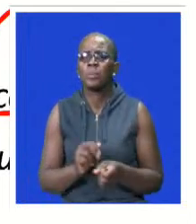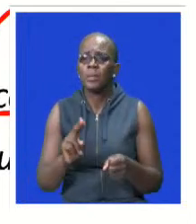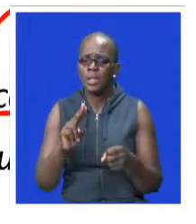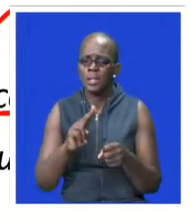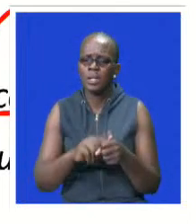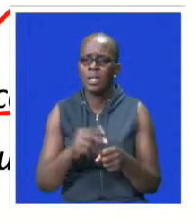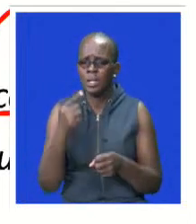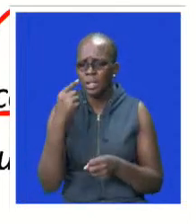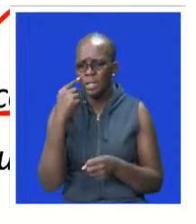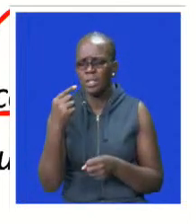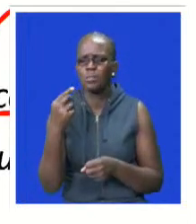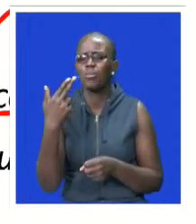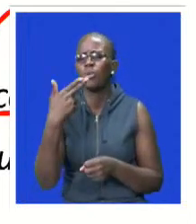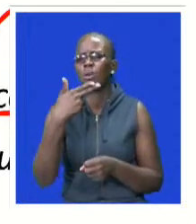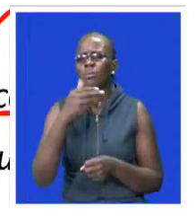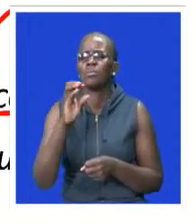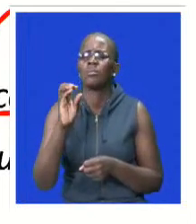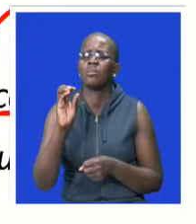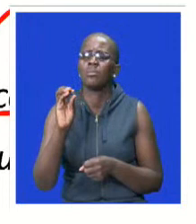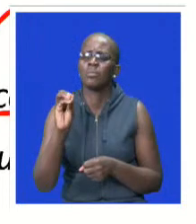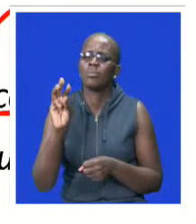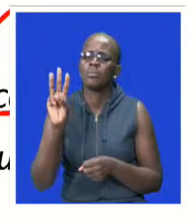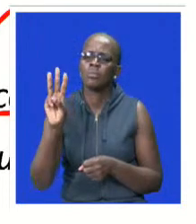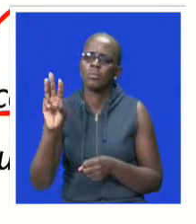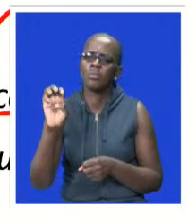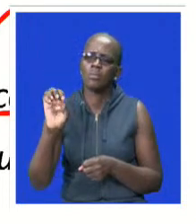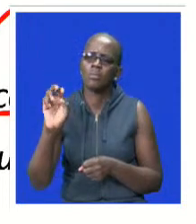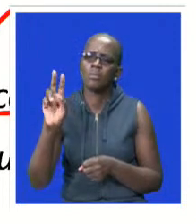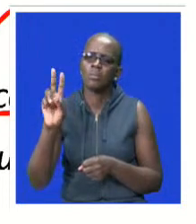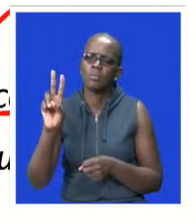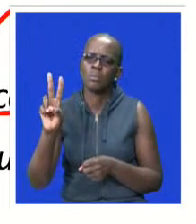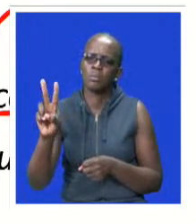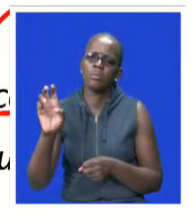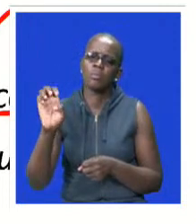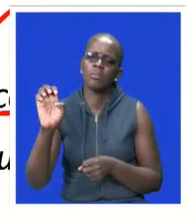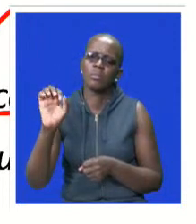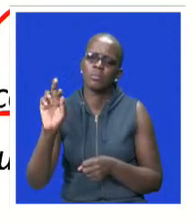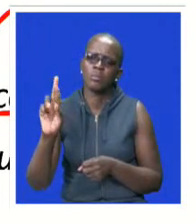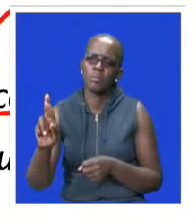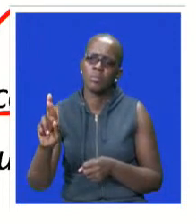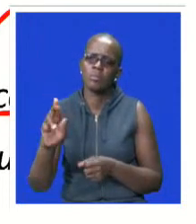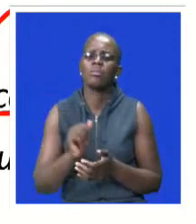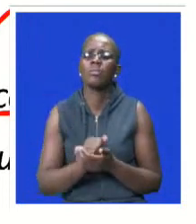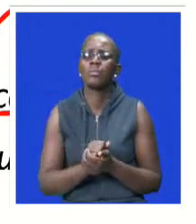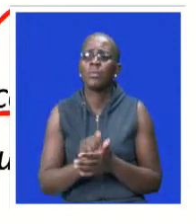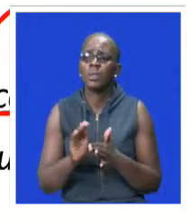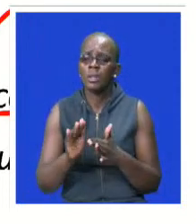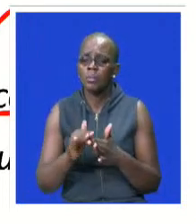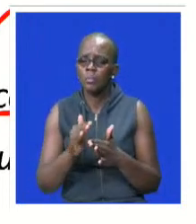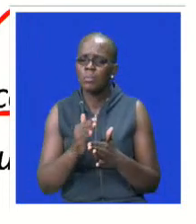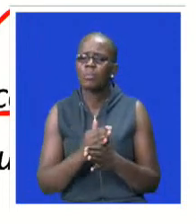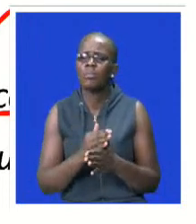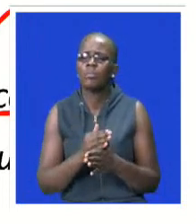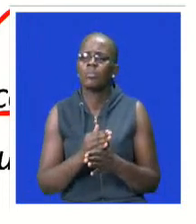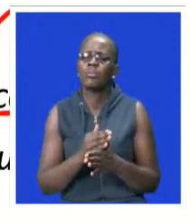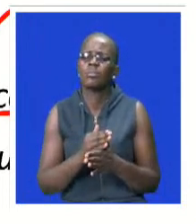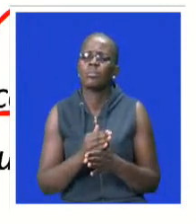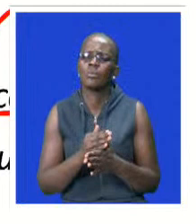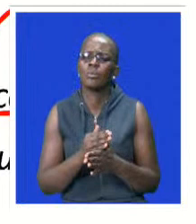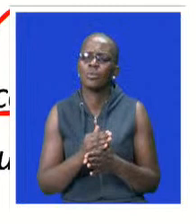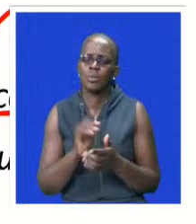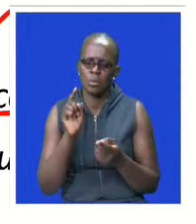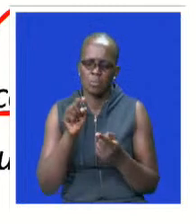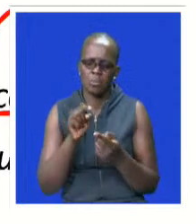everything. You state what has happened. It is so saddening that you tested positive for corona. However,